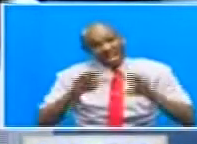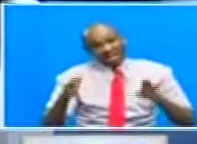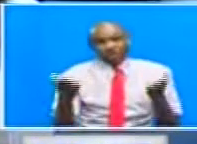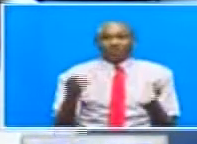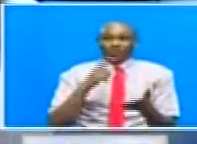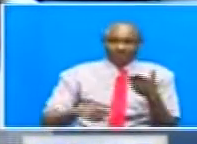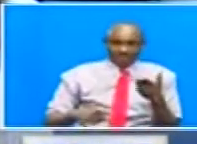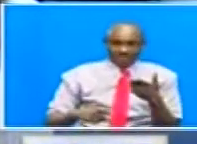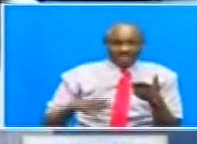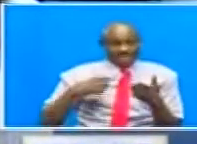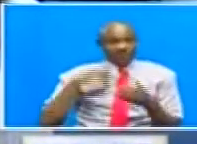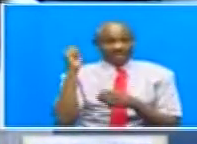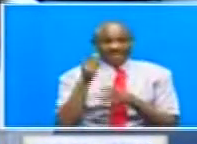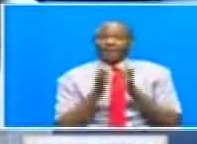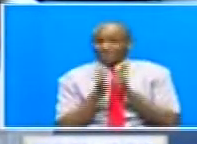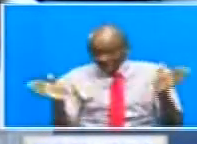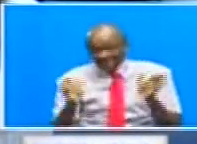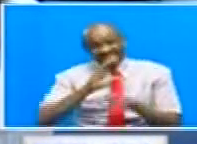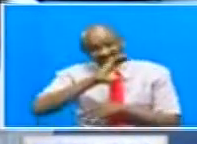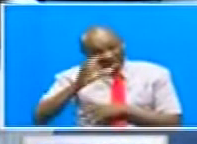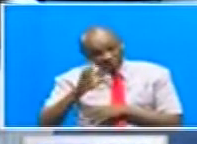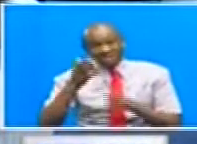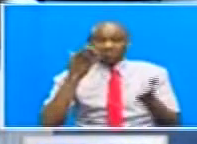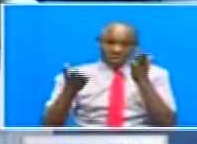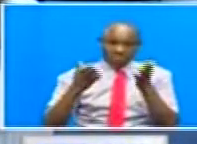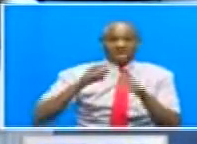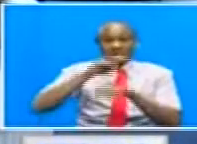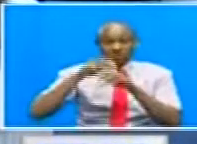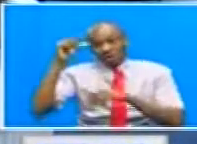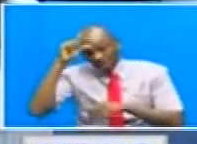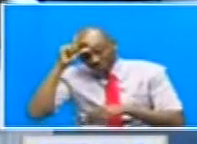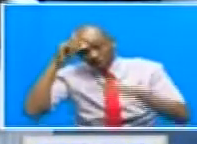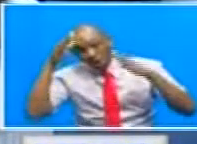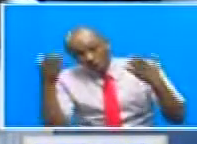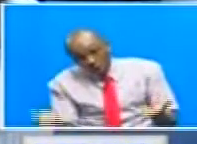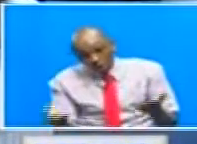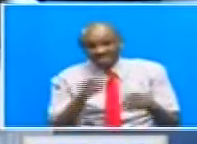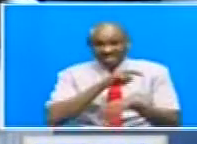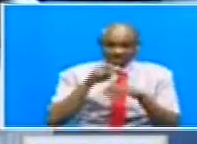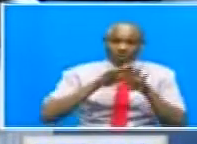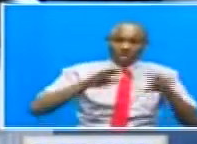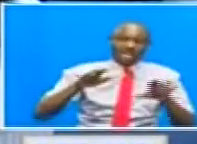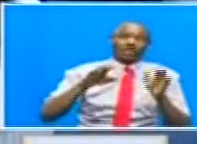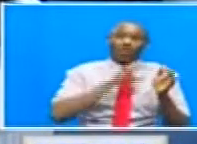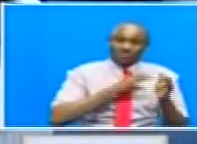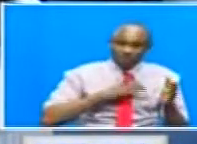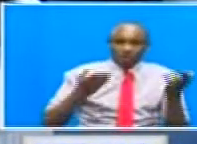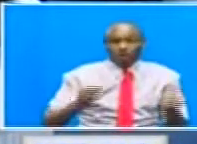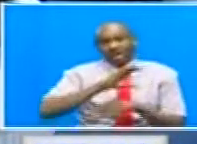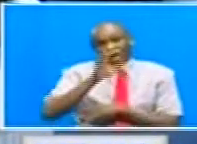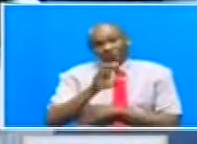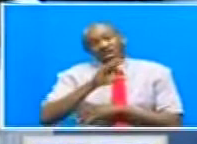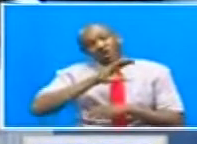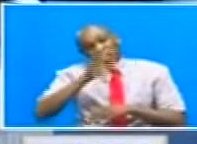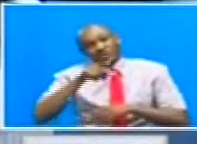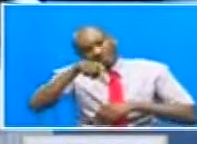behalf of the Kenyan public in the counties, whether it's a national government, mm-hmm, or it is a National Lands Commission, or indeed it's the counties.